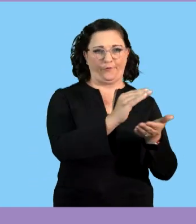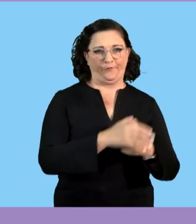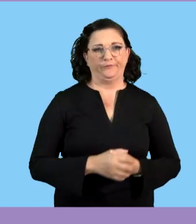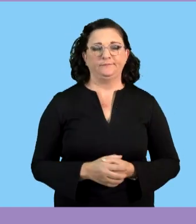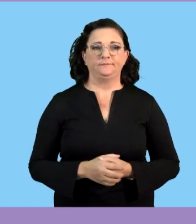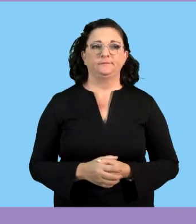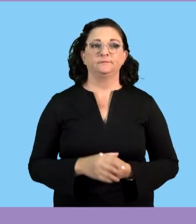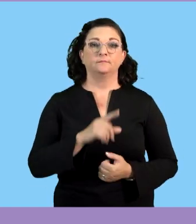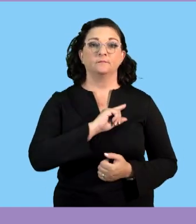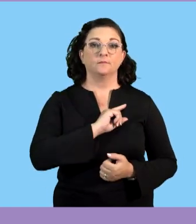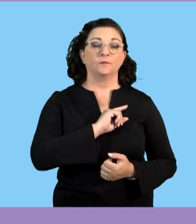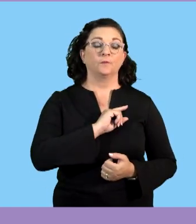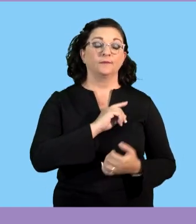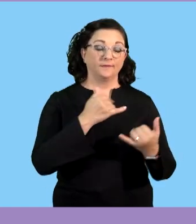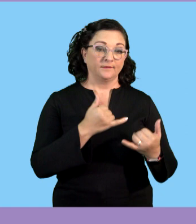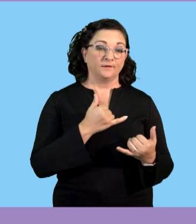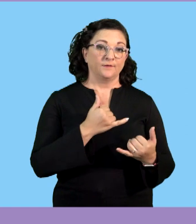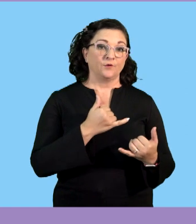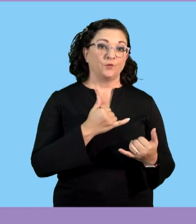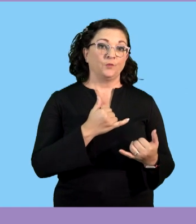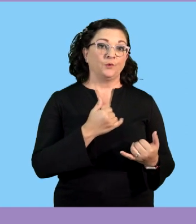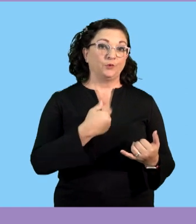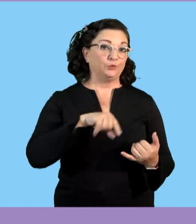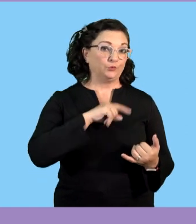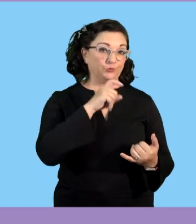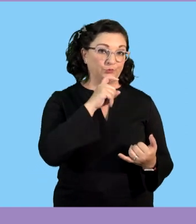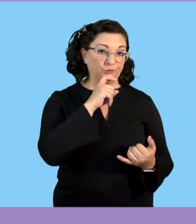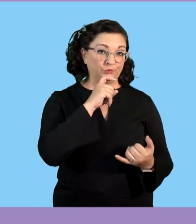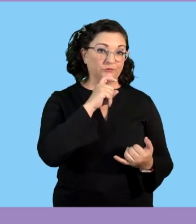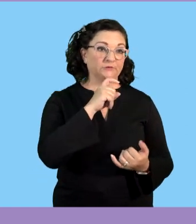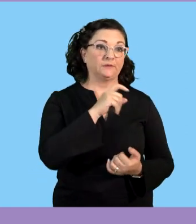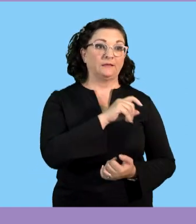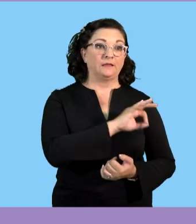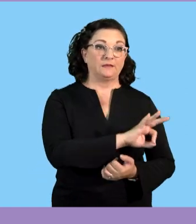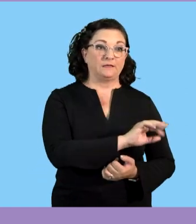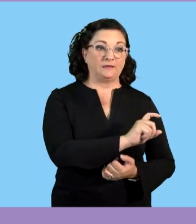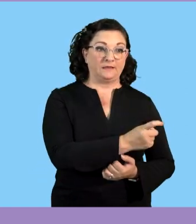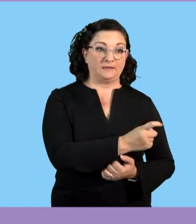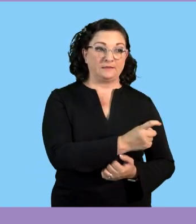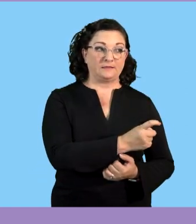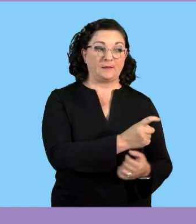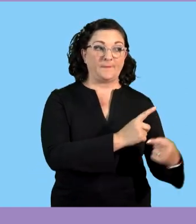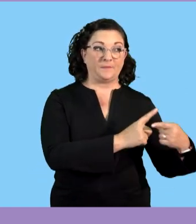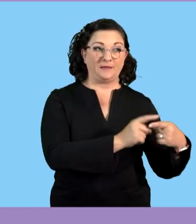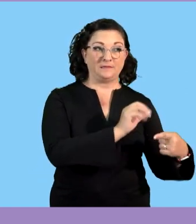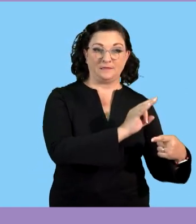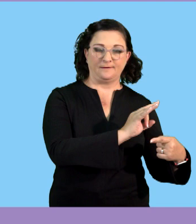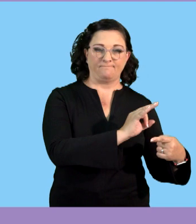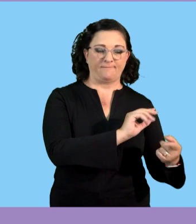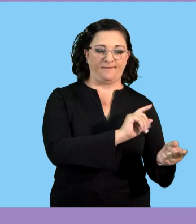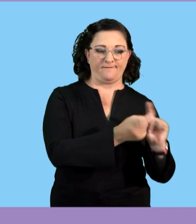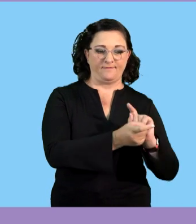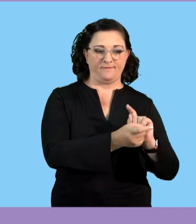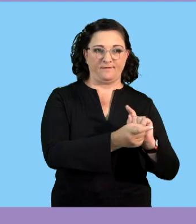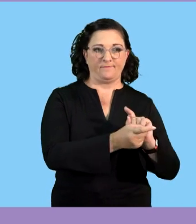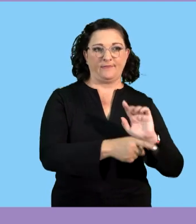without the brackets. So then that is going to be us using the additive inverse of 3, which is a negative